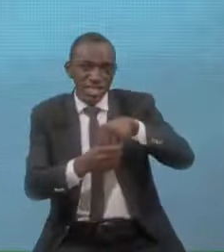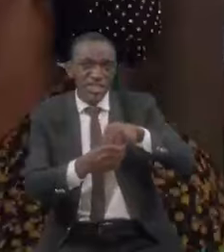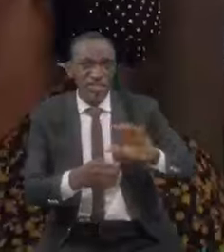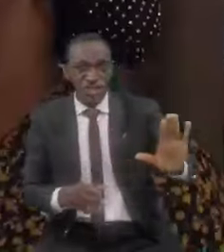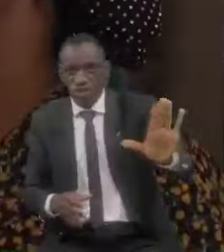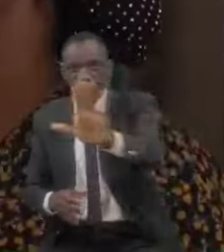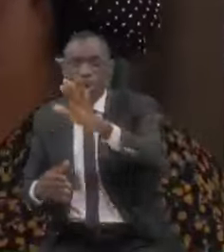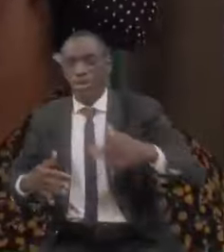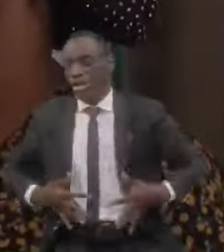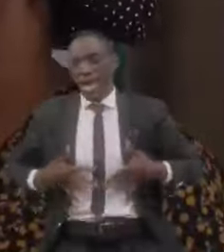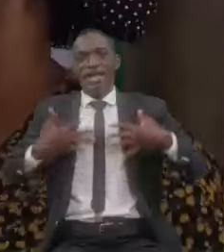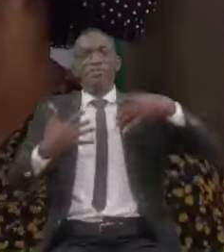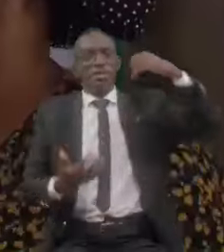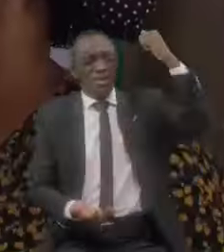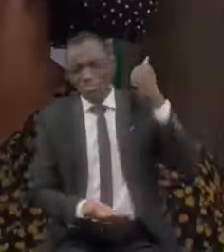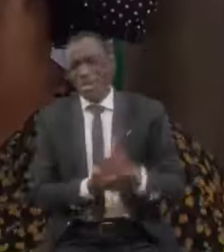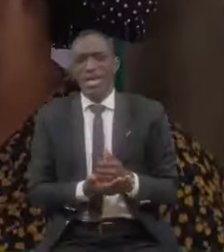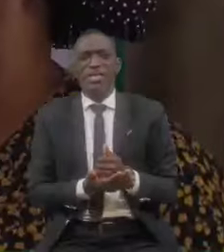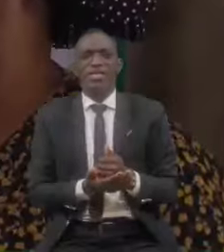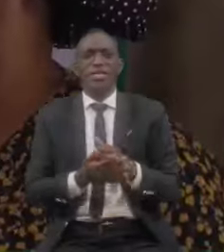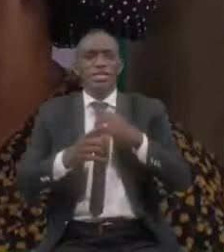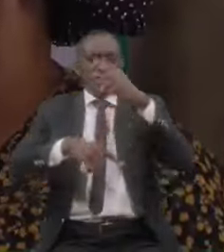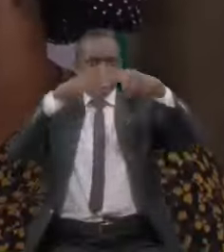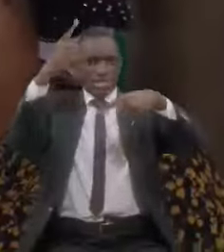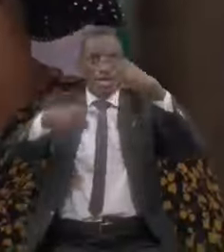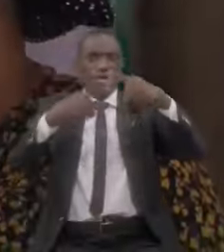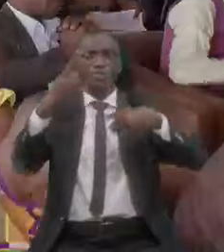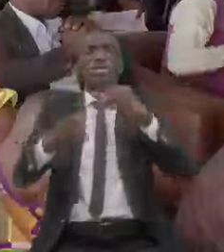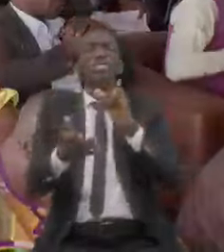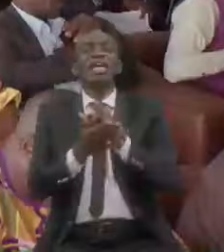life. Say, that's for me.